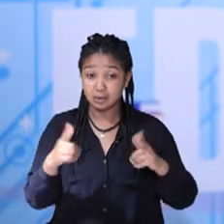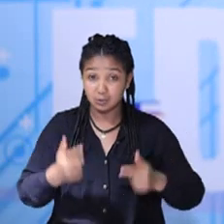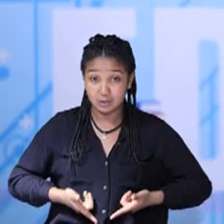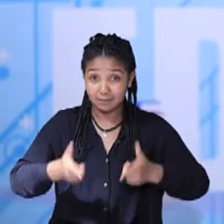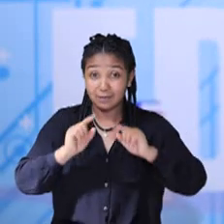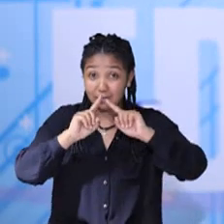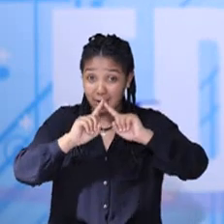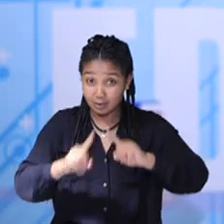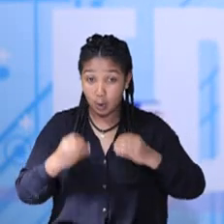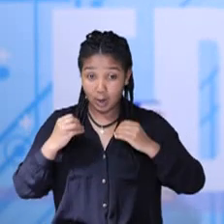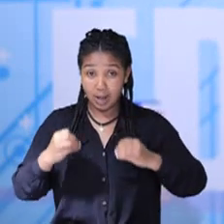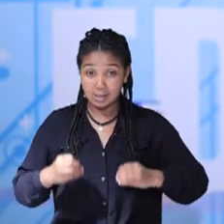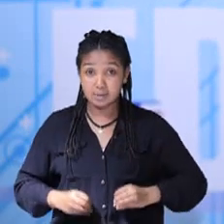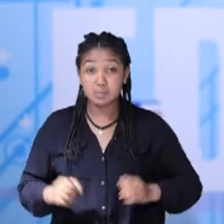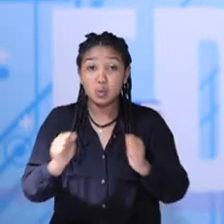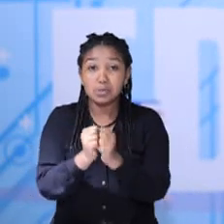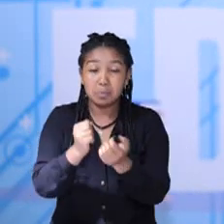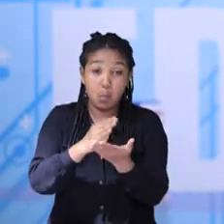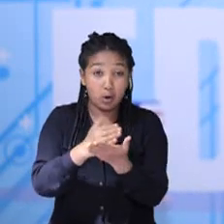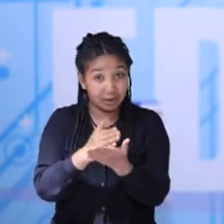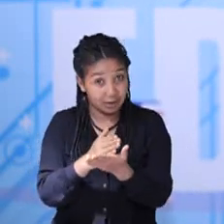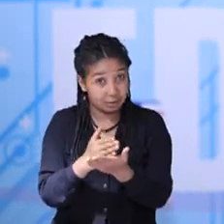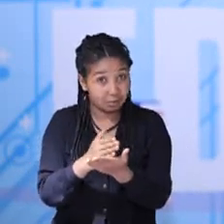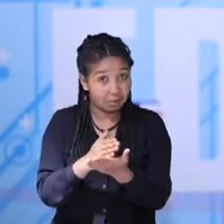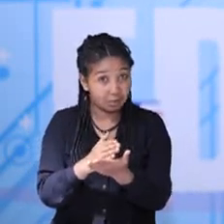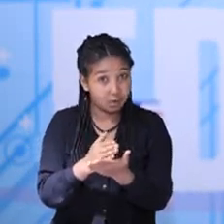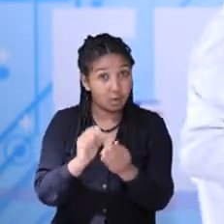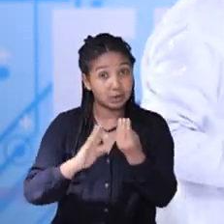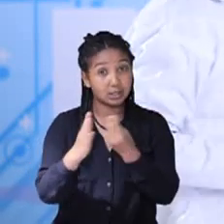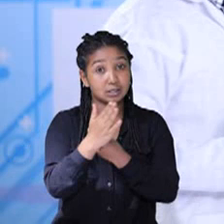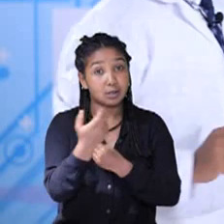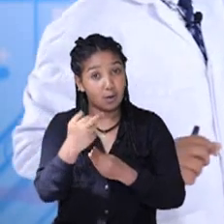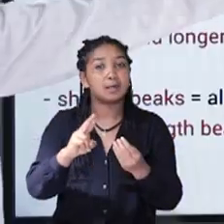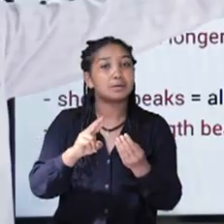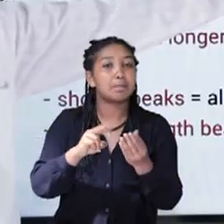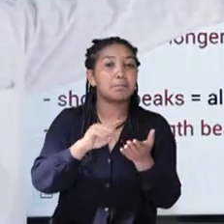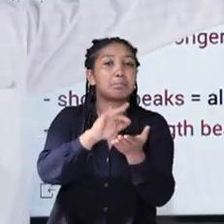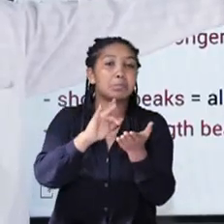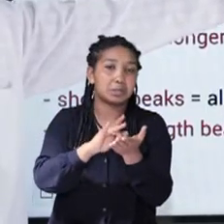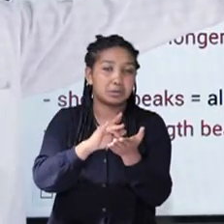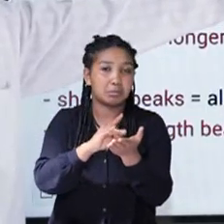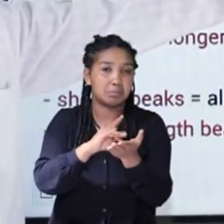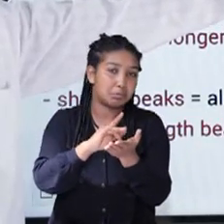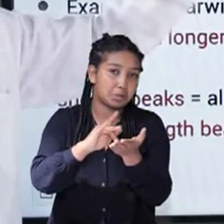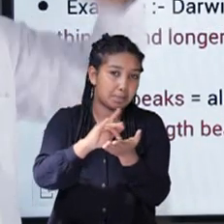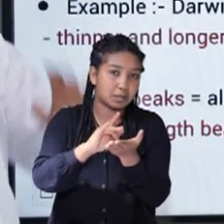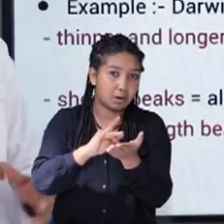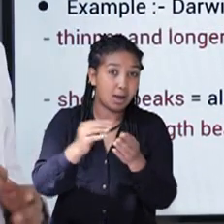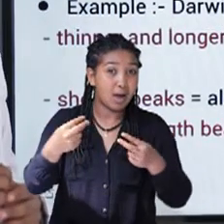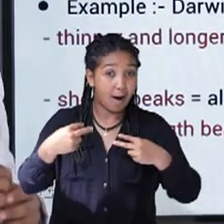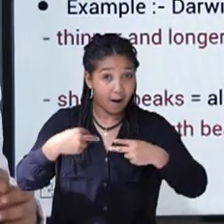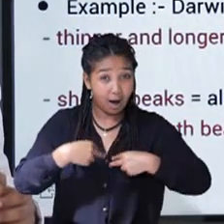survive, but organisms with moderate condition or in the mean value